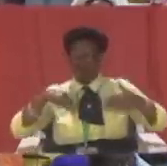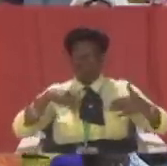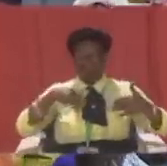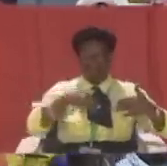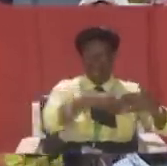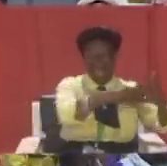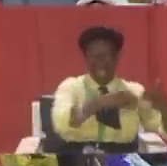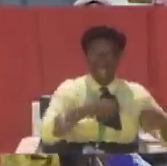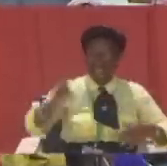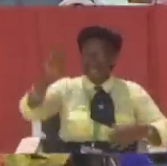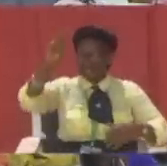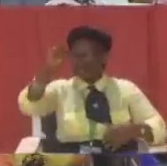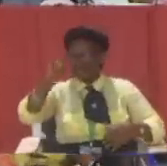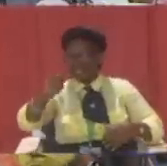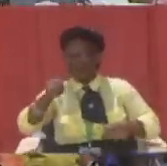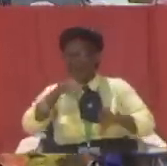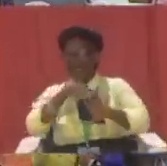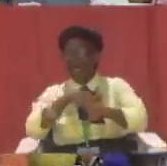Thank you, Father.